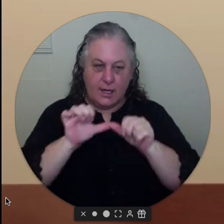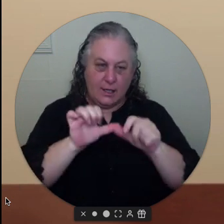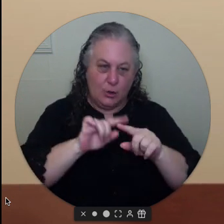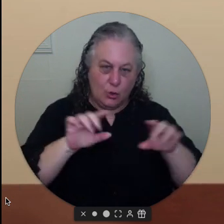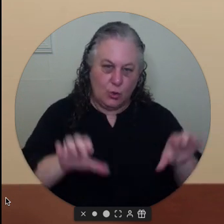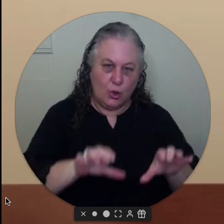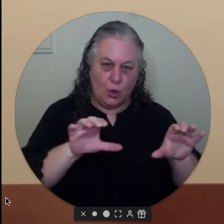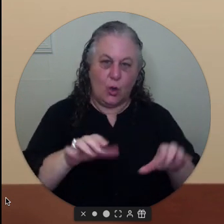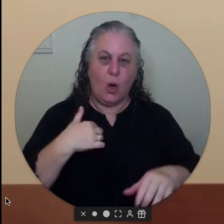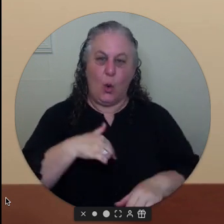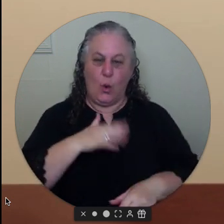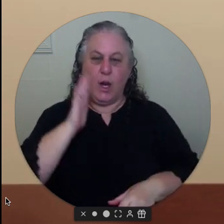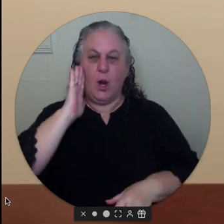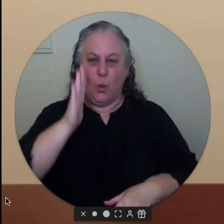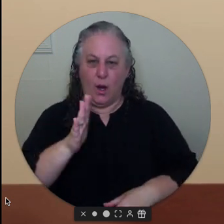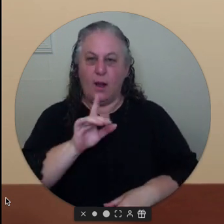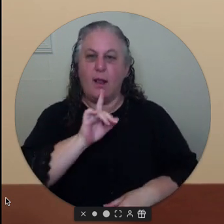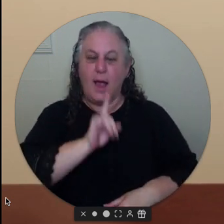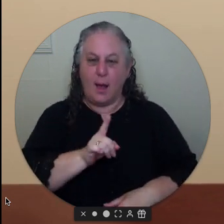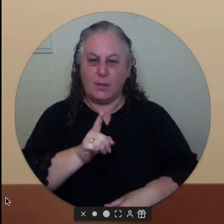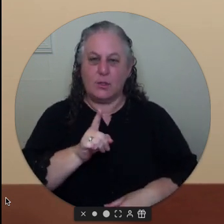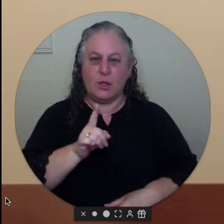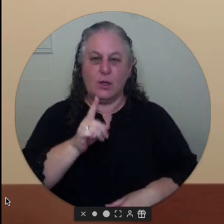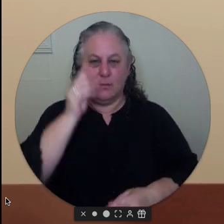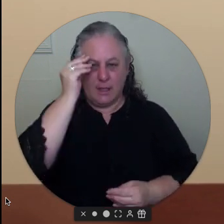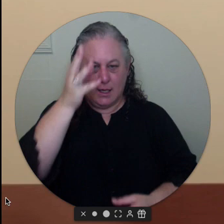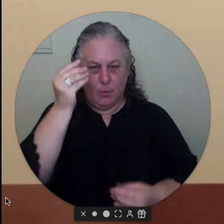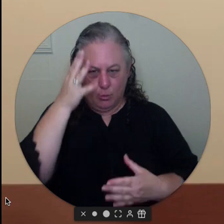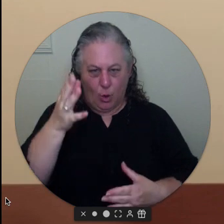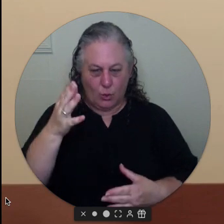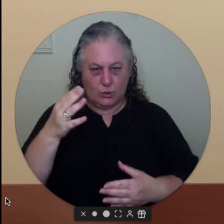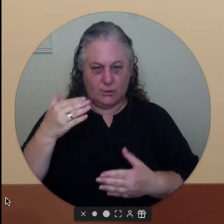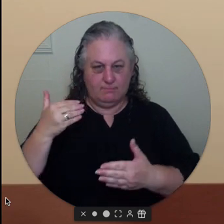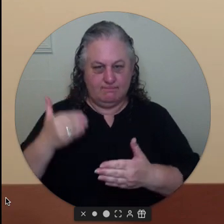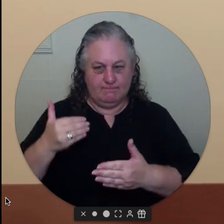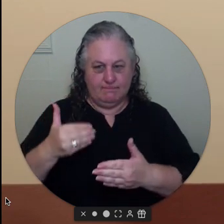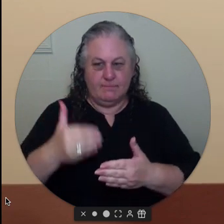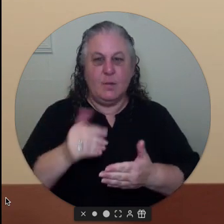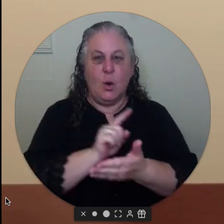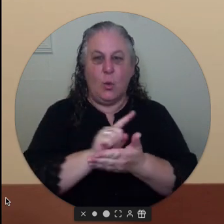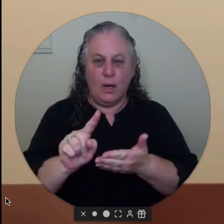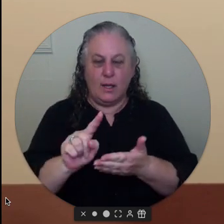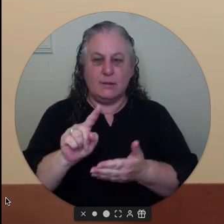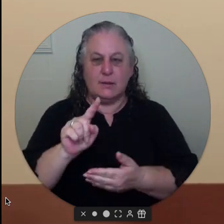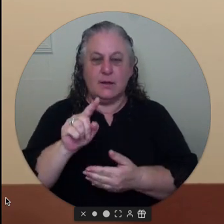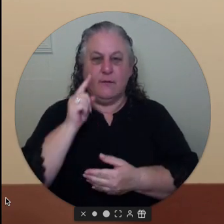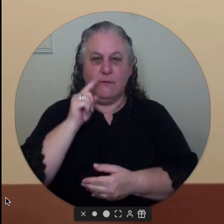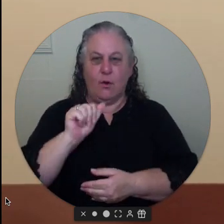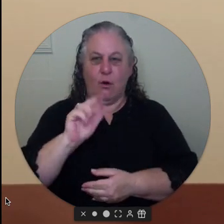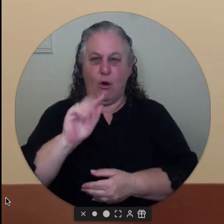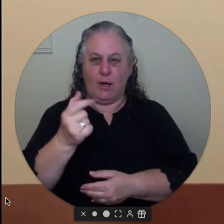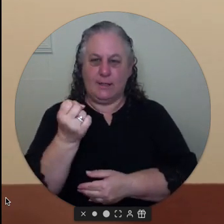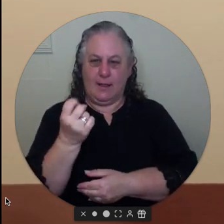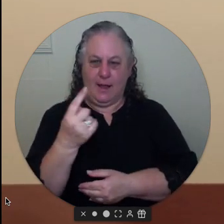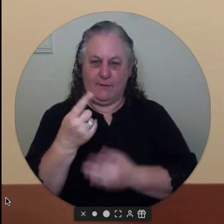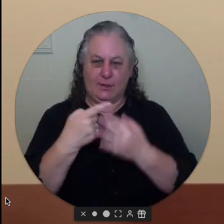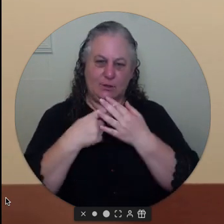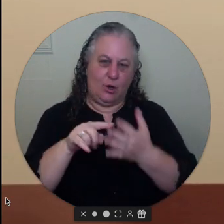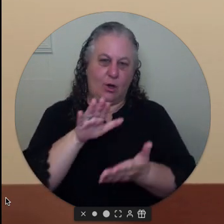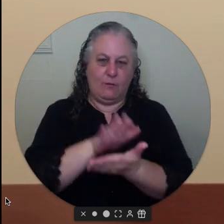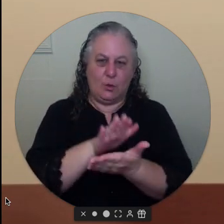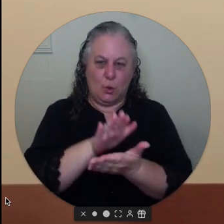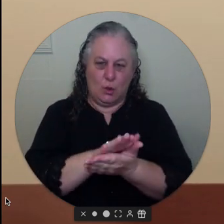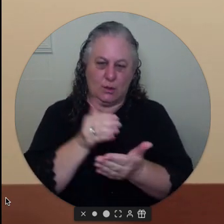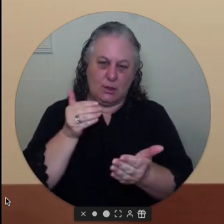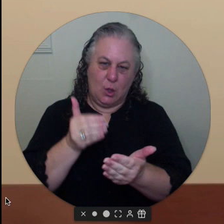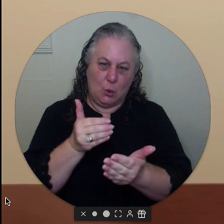do. We will absolutely keep you posted in the coming weeks as our August 11th start of school gets nearer.